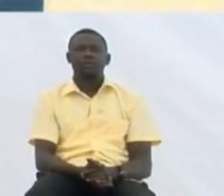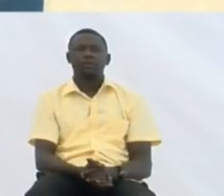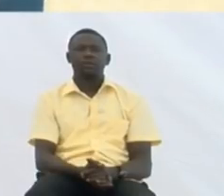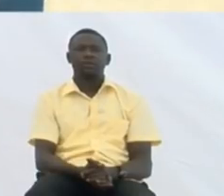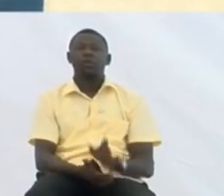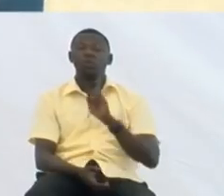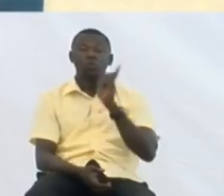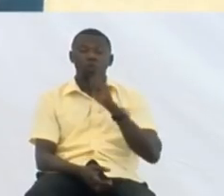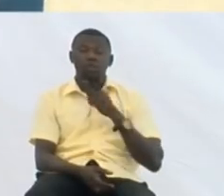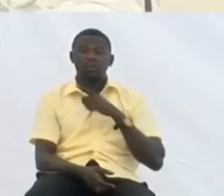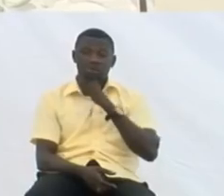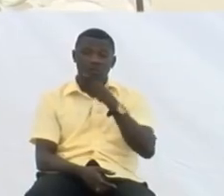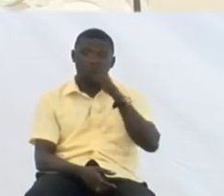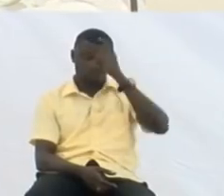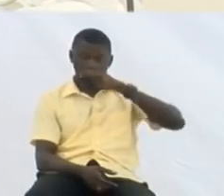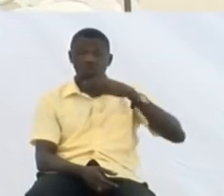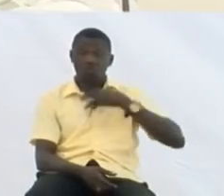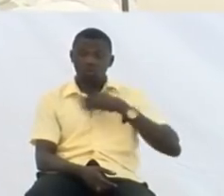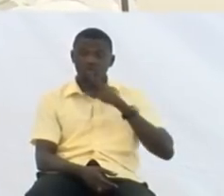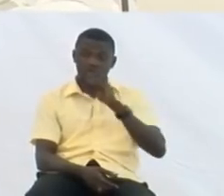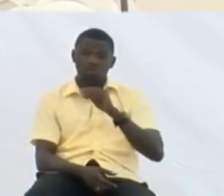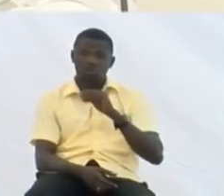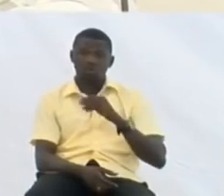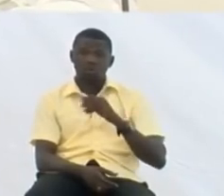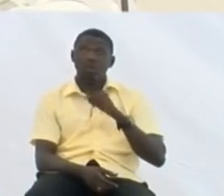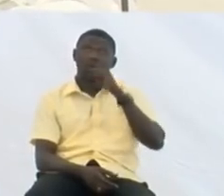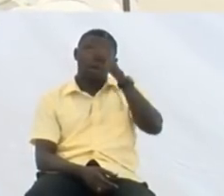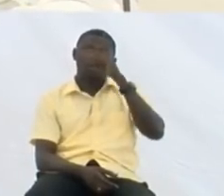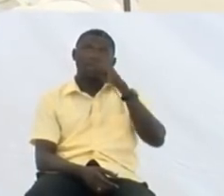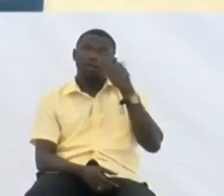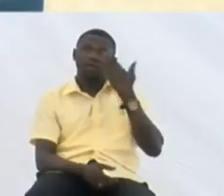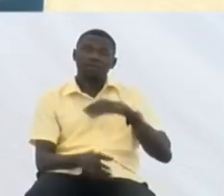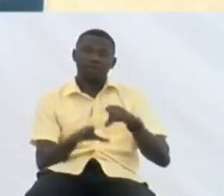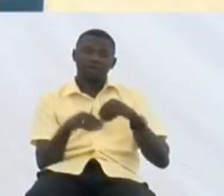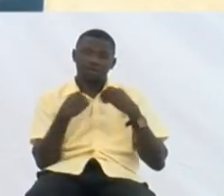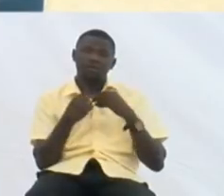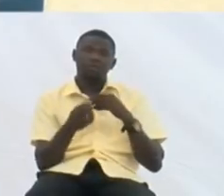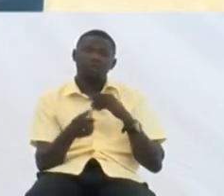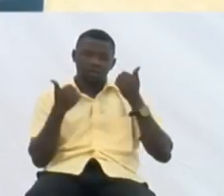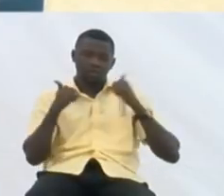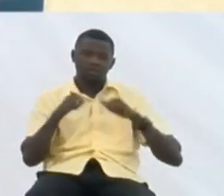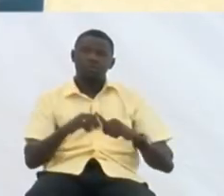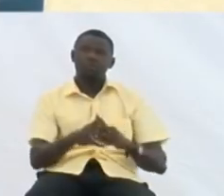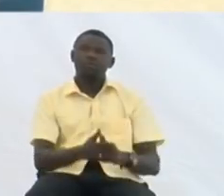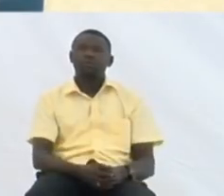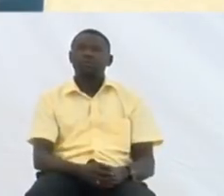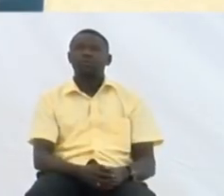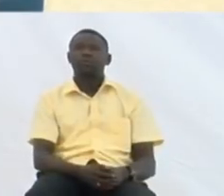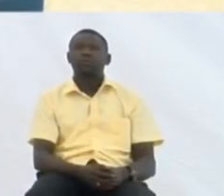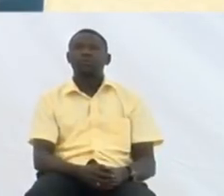What the police wanted to do, God didn't carry do things that way. At